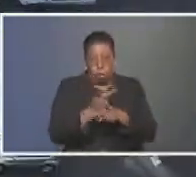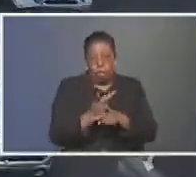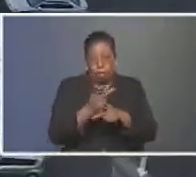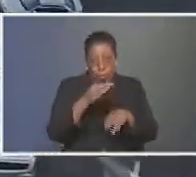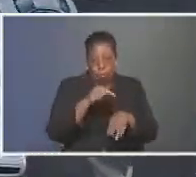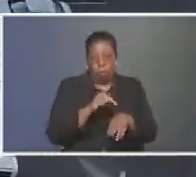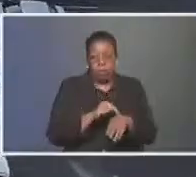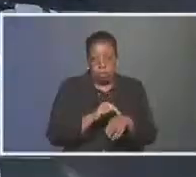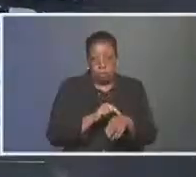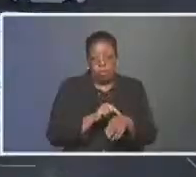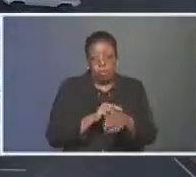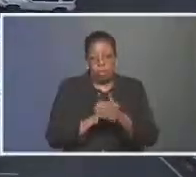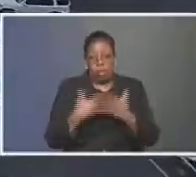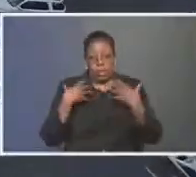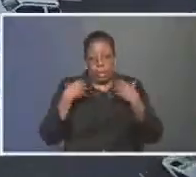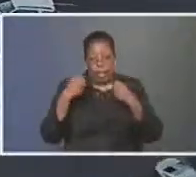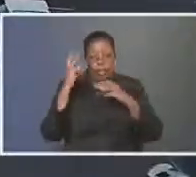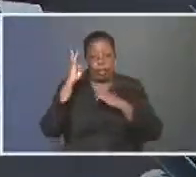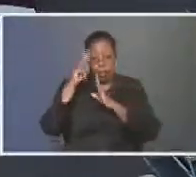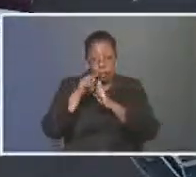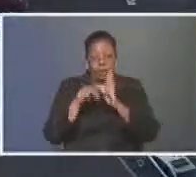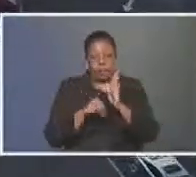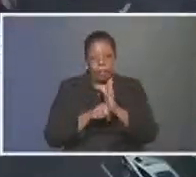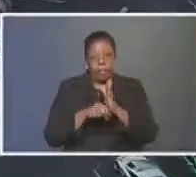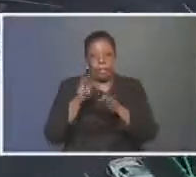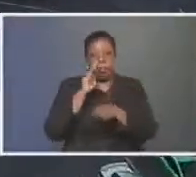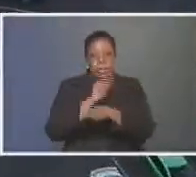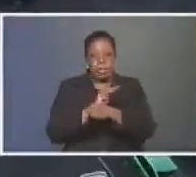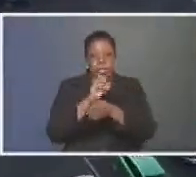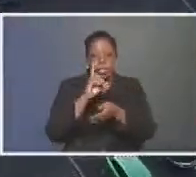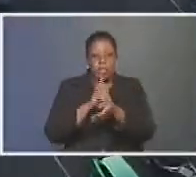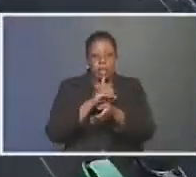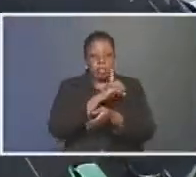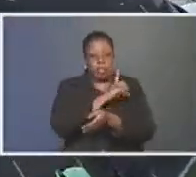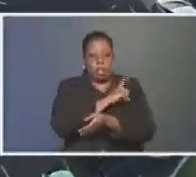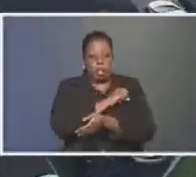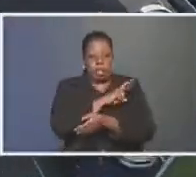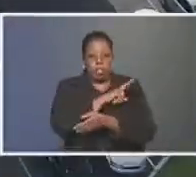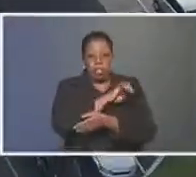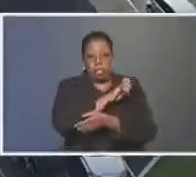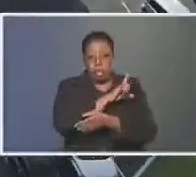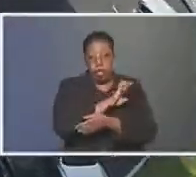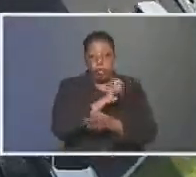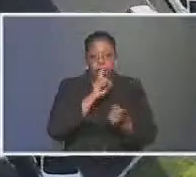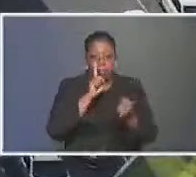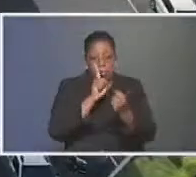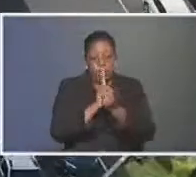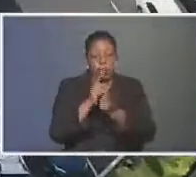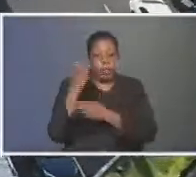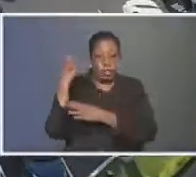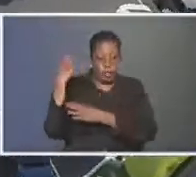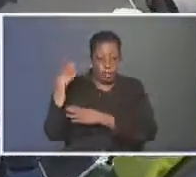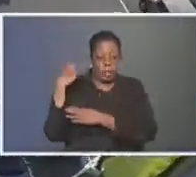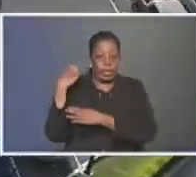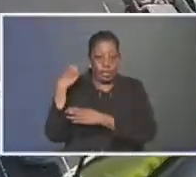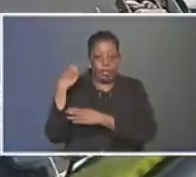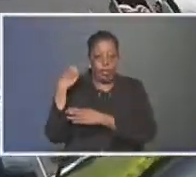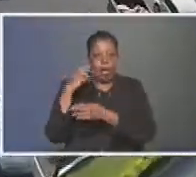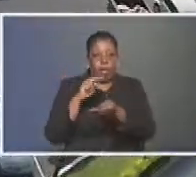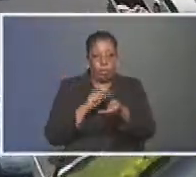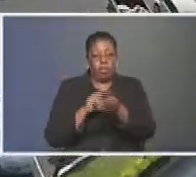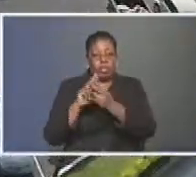that in mind that Health and Wellness Minister, the Honorable Dr. Michael Darvin, recently met with executives of the Nurses